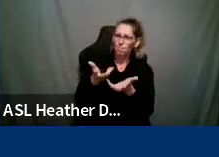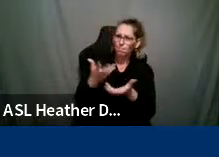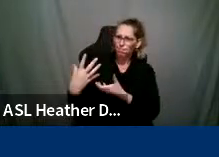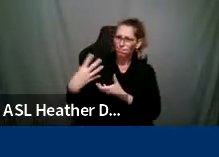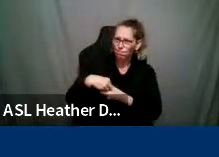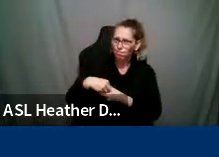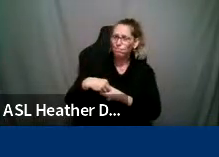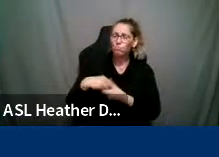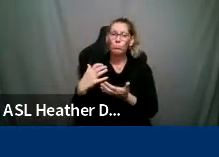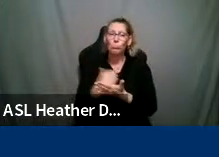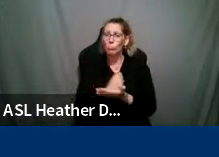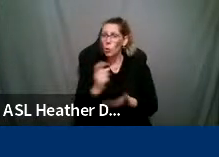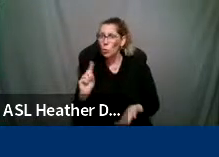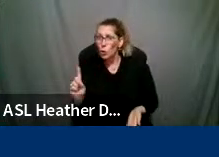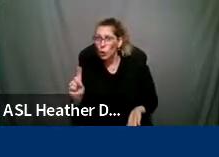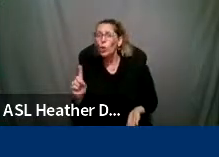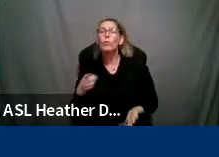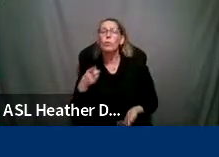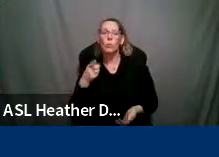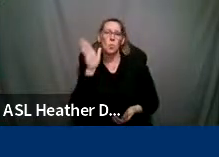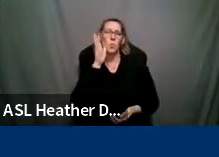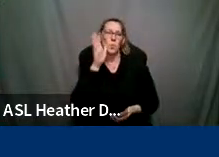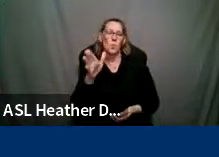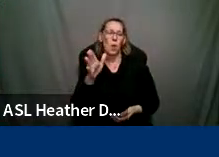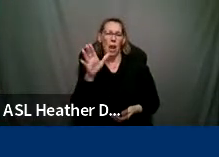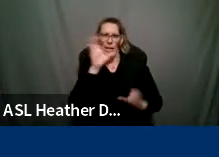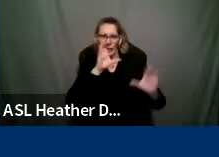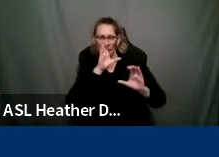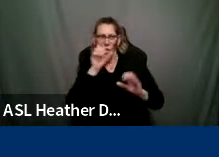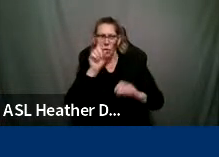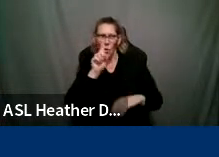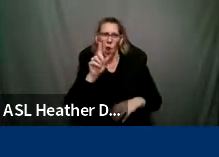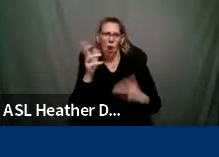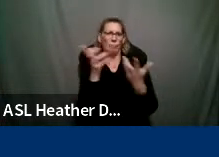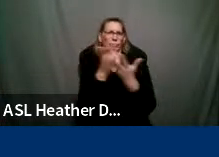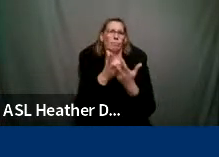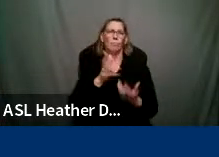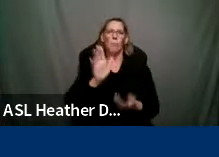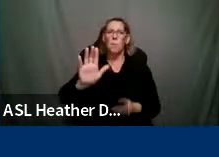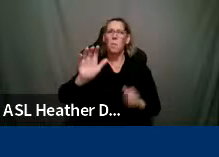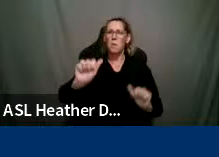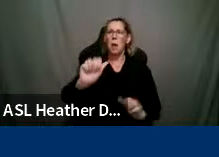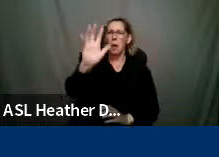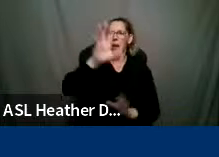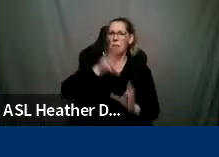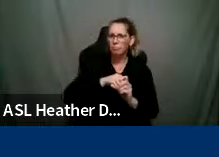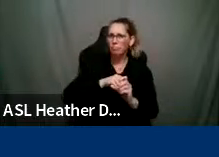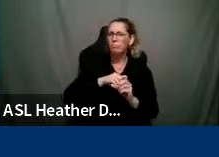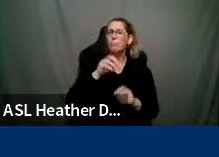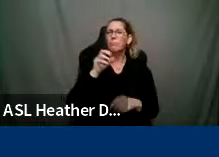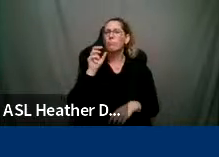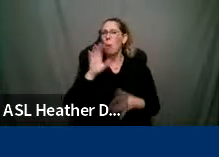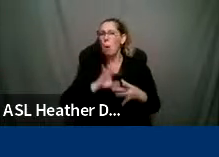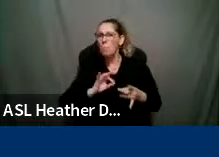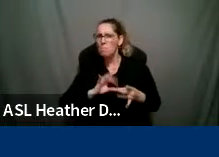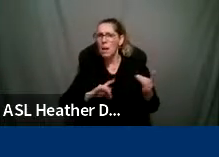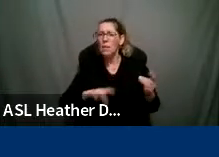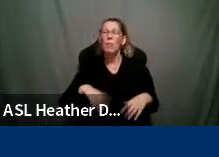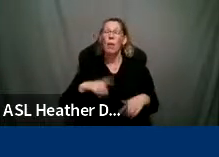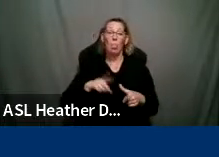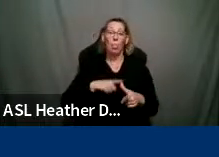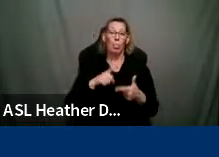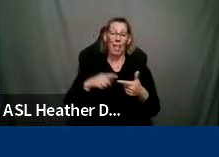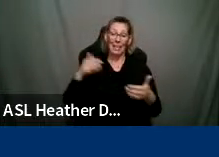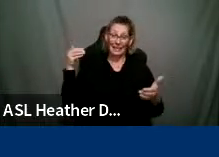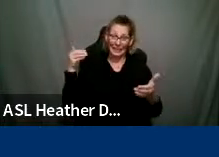opportunities lie, so you can find the time and space that's right for you to be able to comment. And then at the end, as David